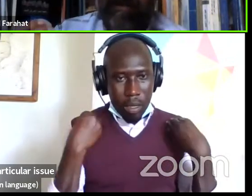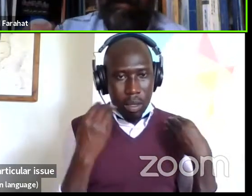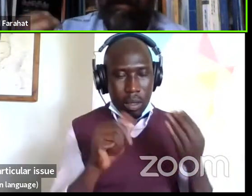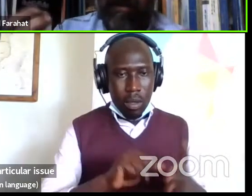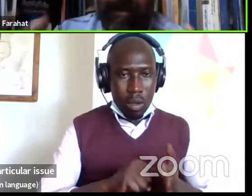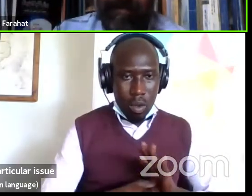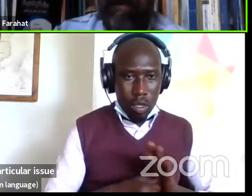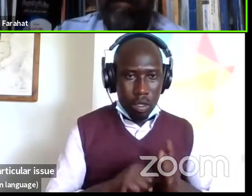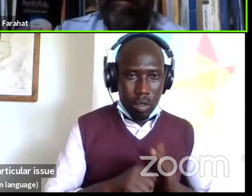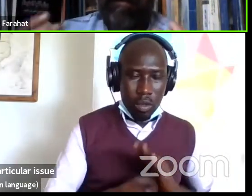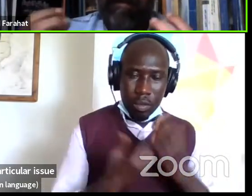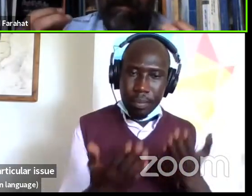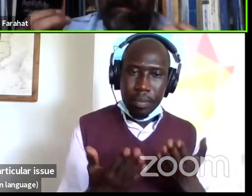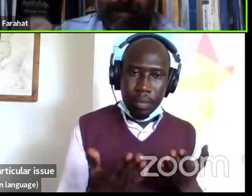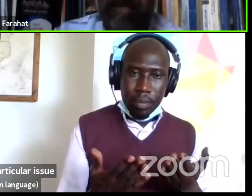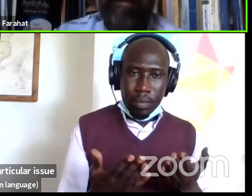real